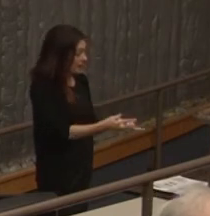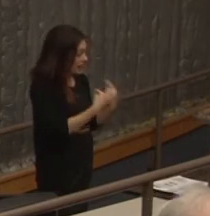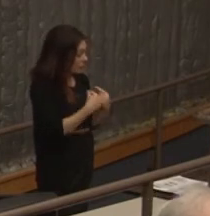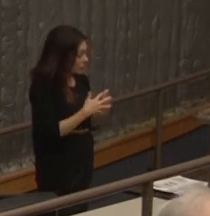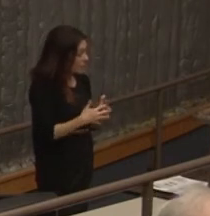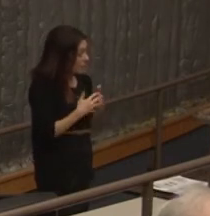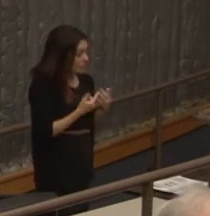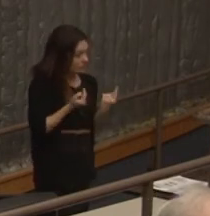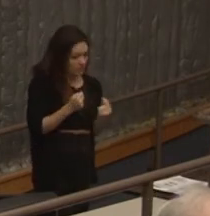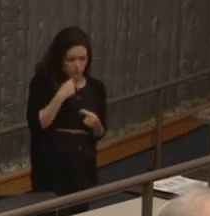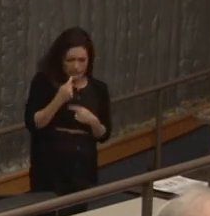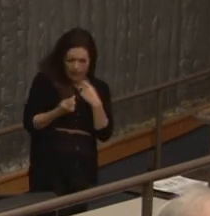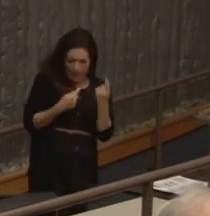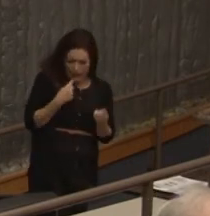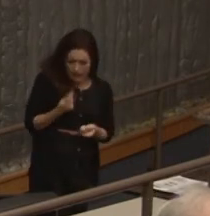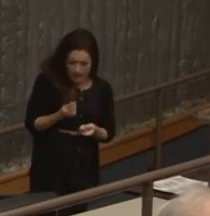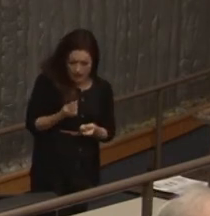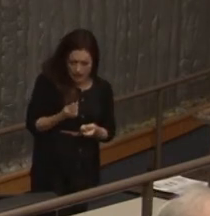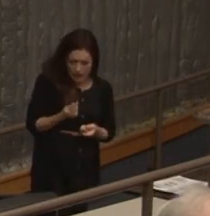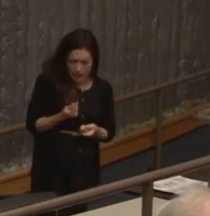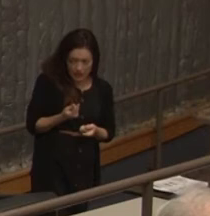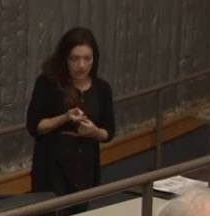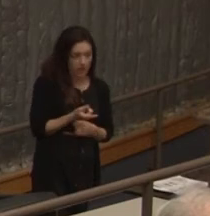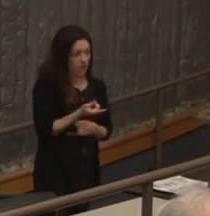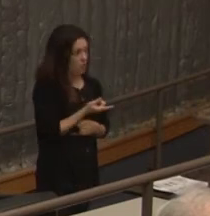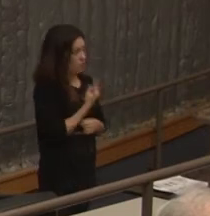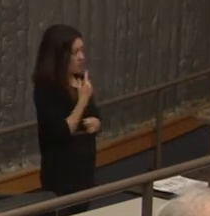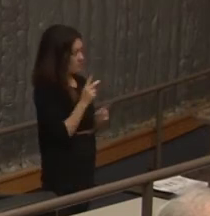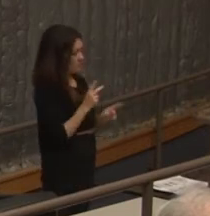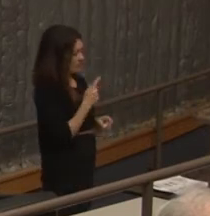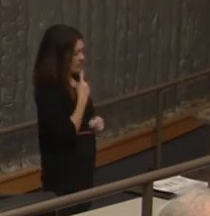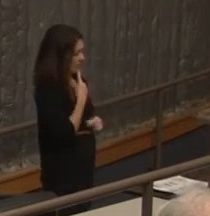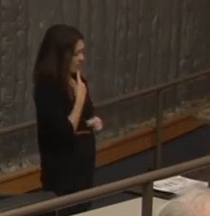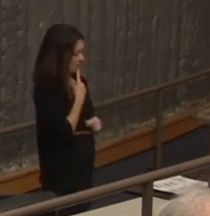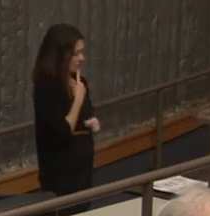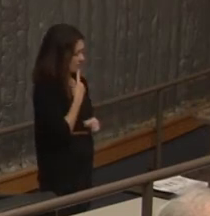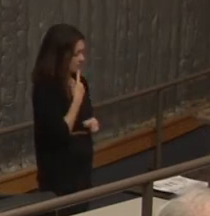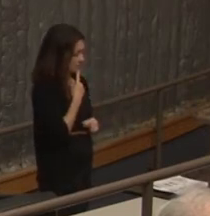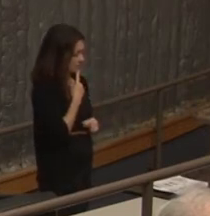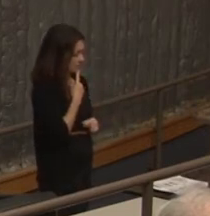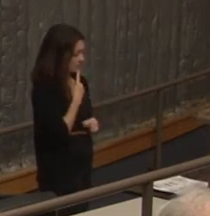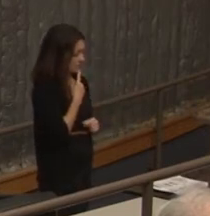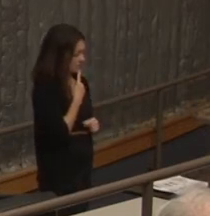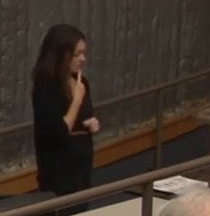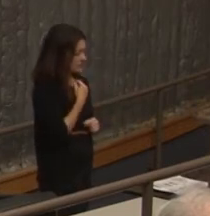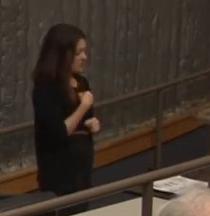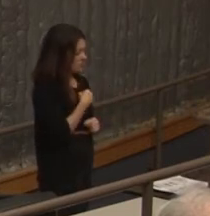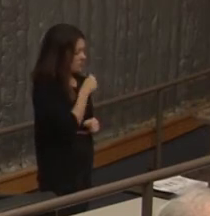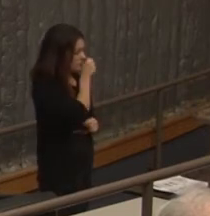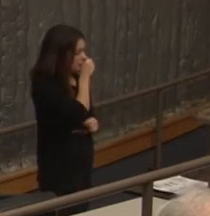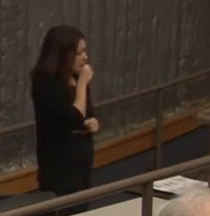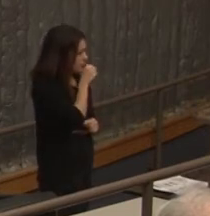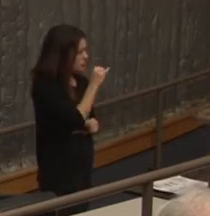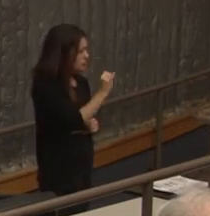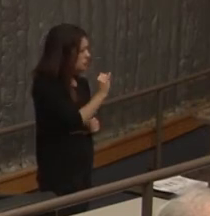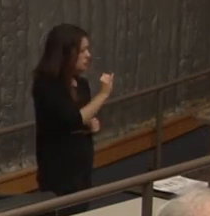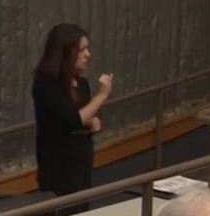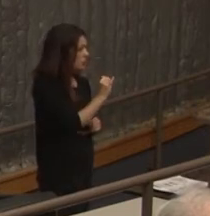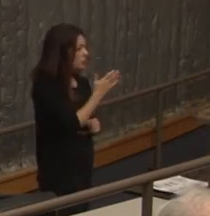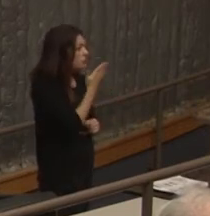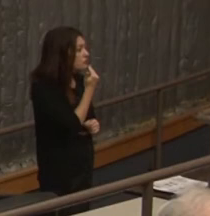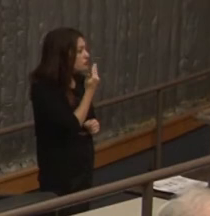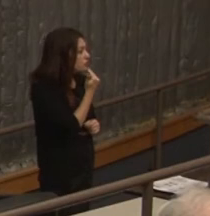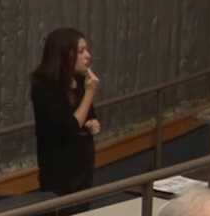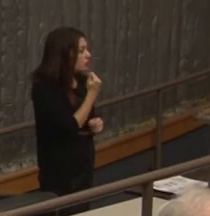people about what happened. And one of them said, they said to me, we suffered too. Sugar was rationed, butter